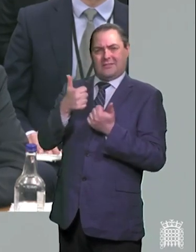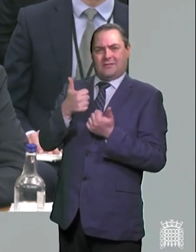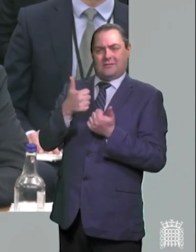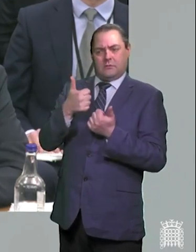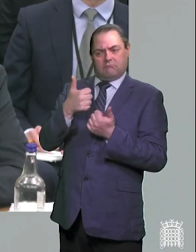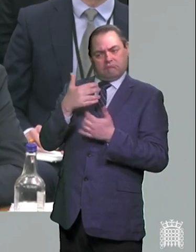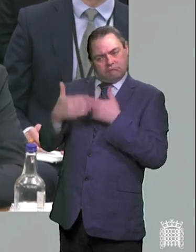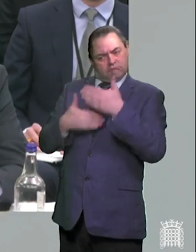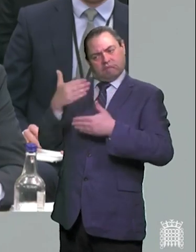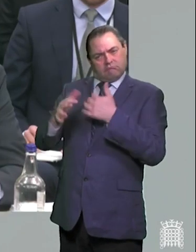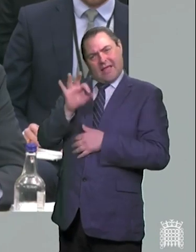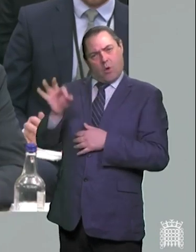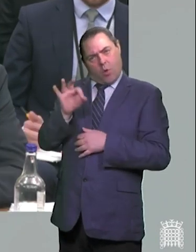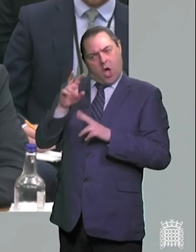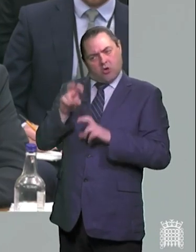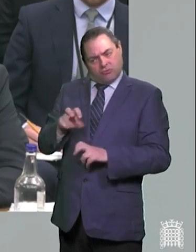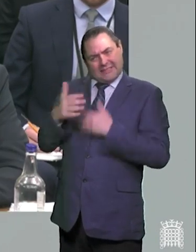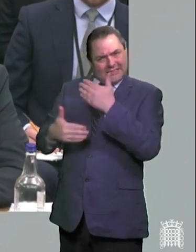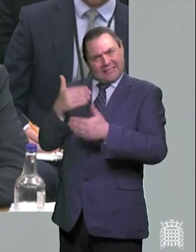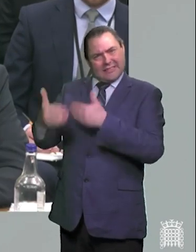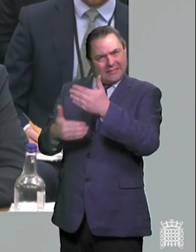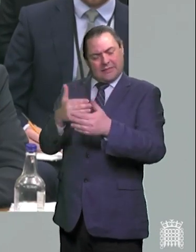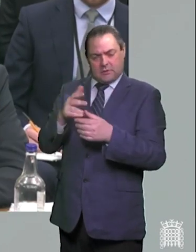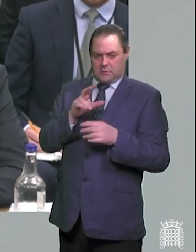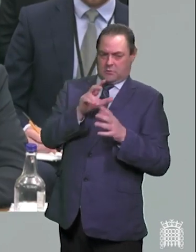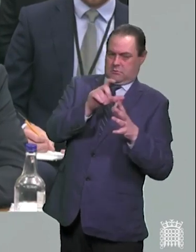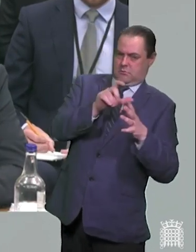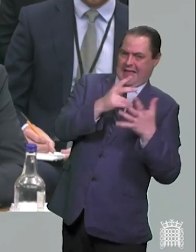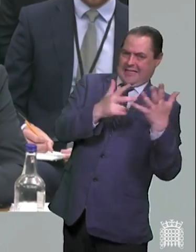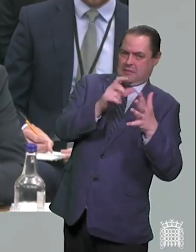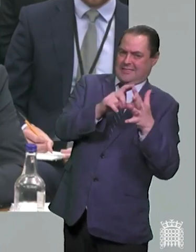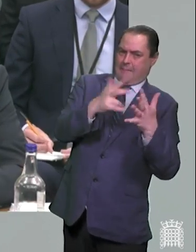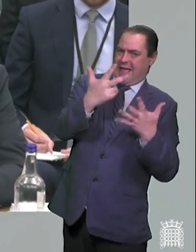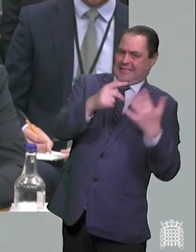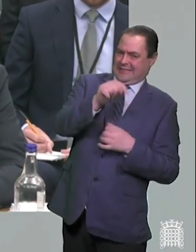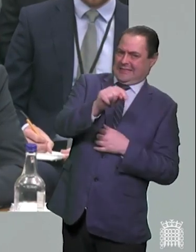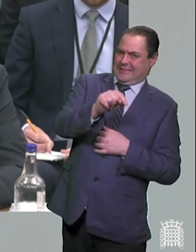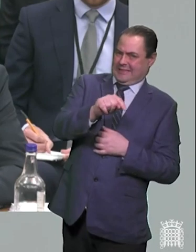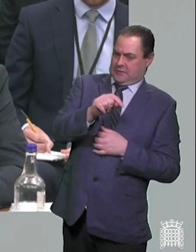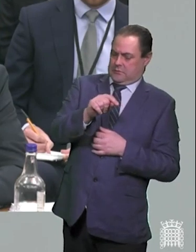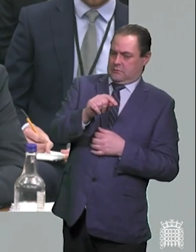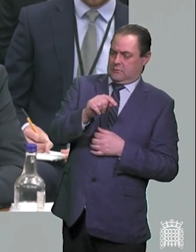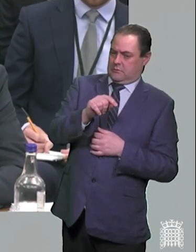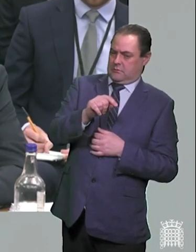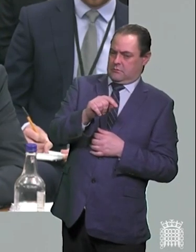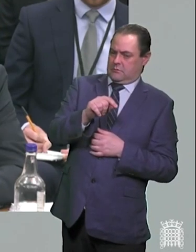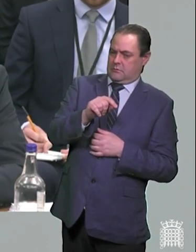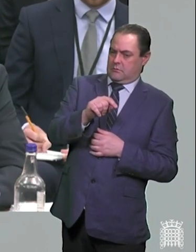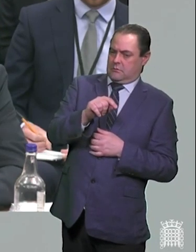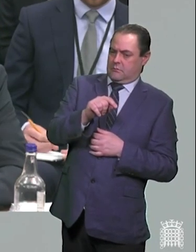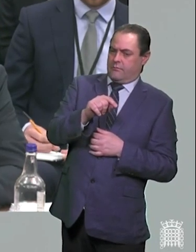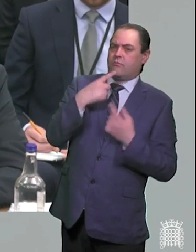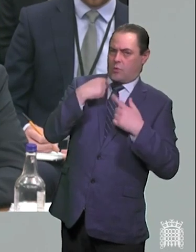of the inquiry. We were looking at the December the 18th event. I had received assurances about